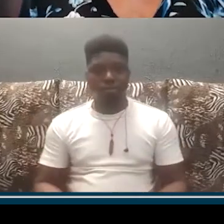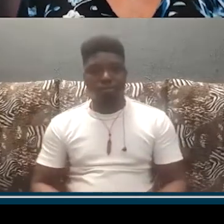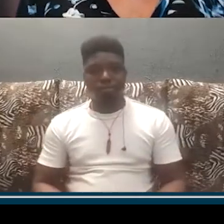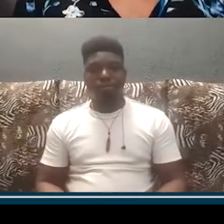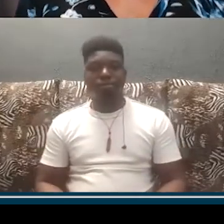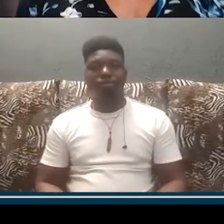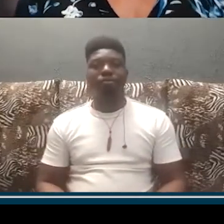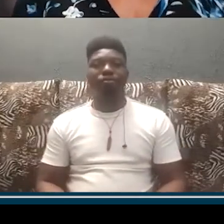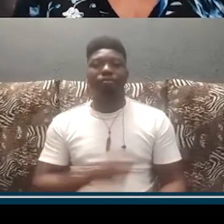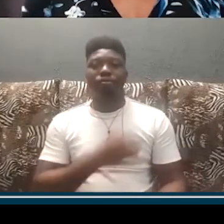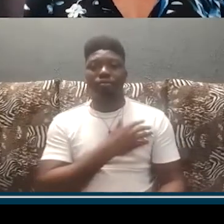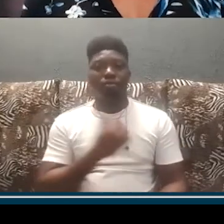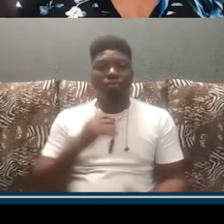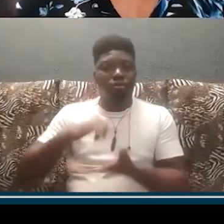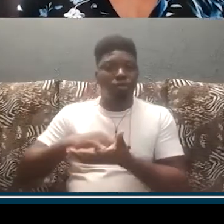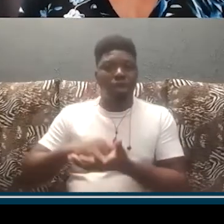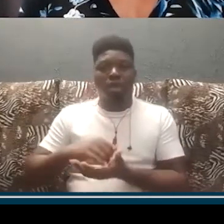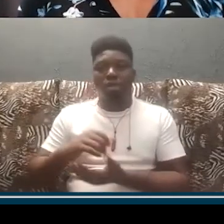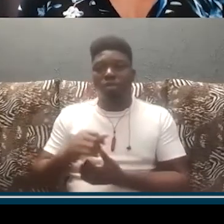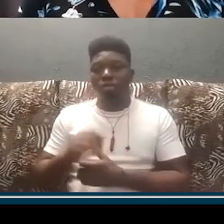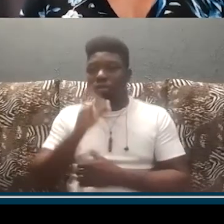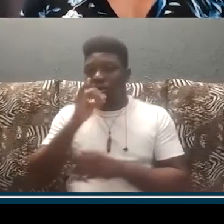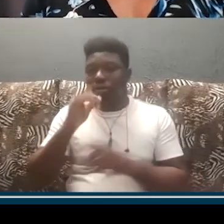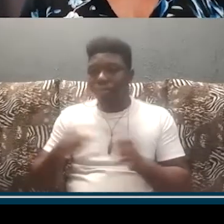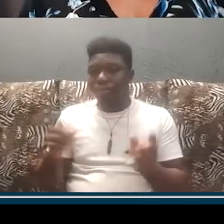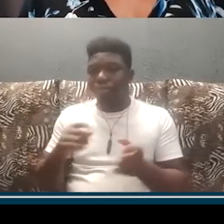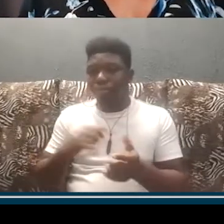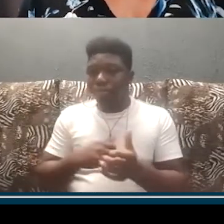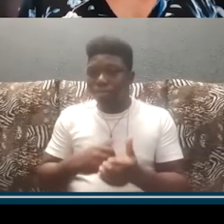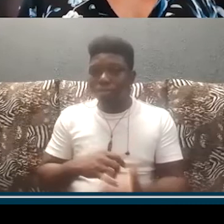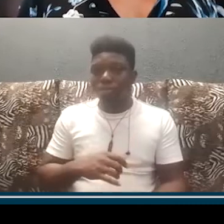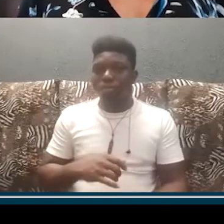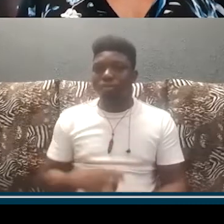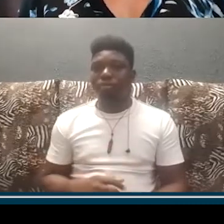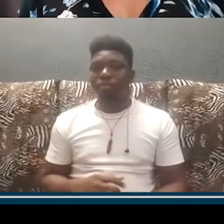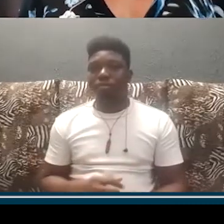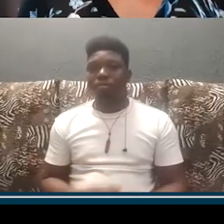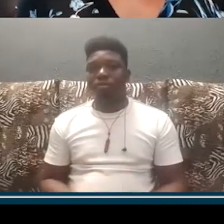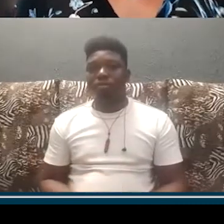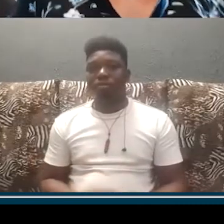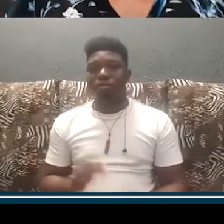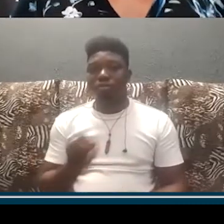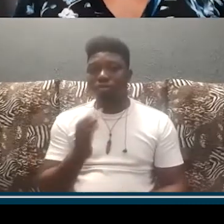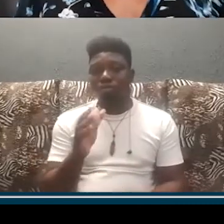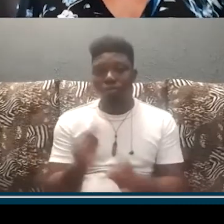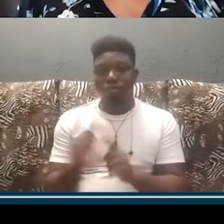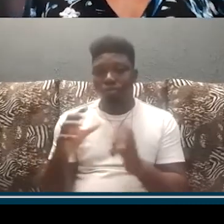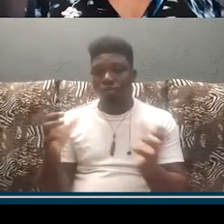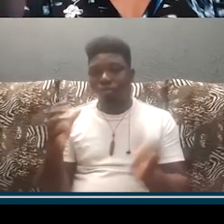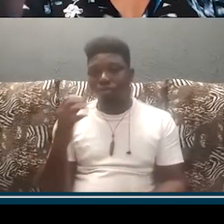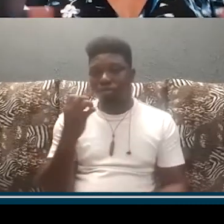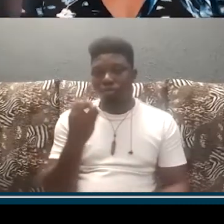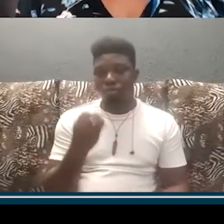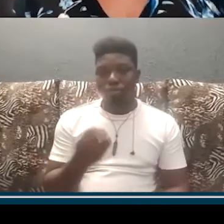that's the beauty of it. When you look at a whole bunch of, one of the activities is about trail